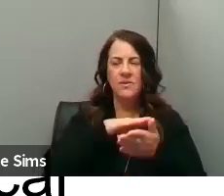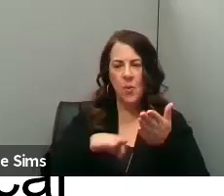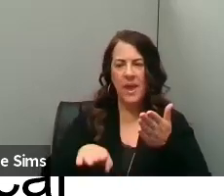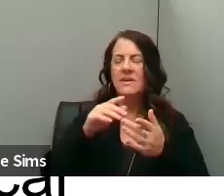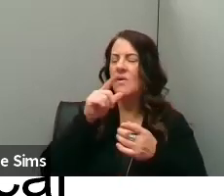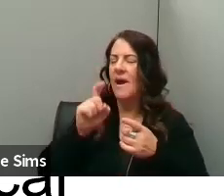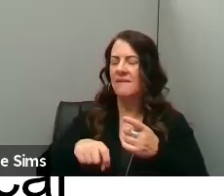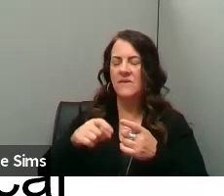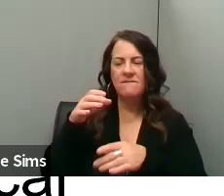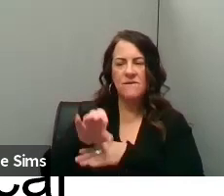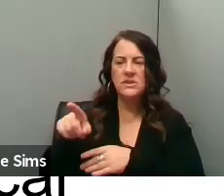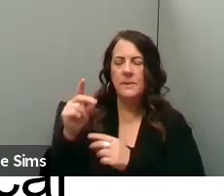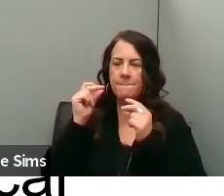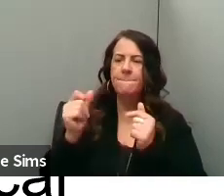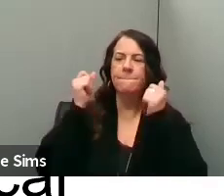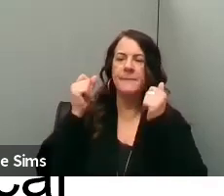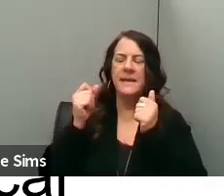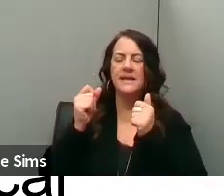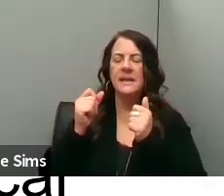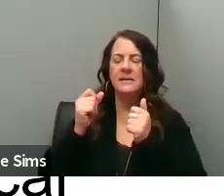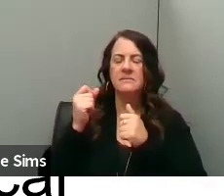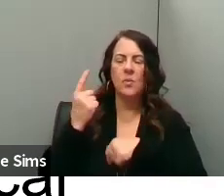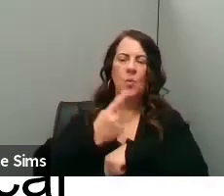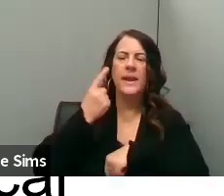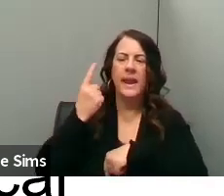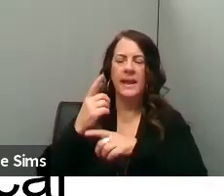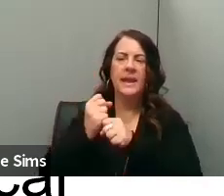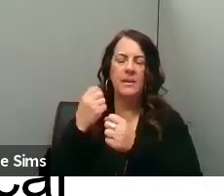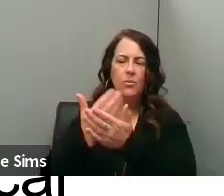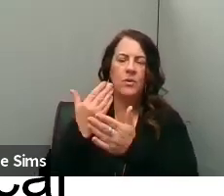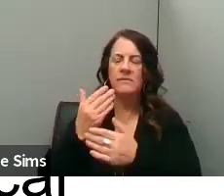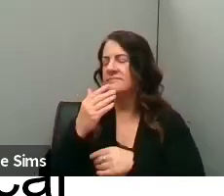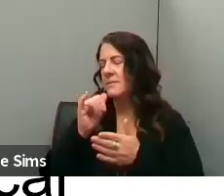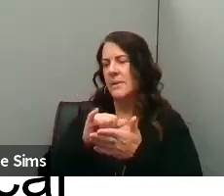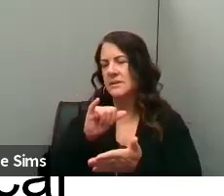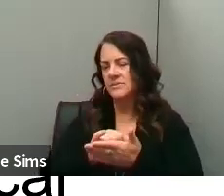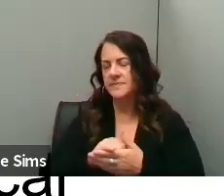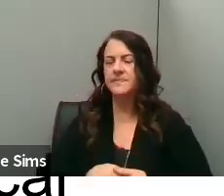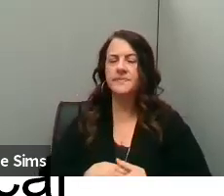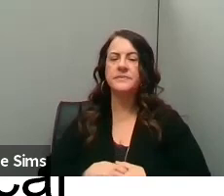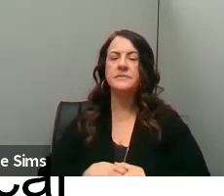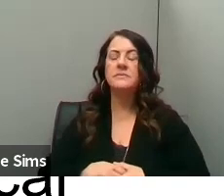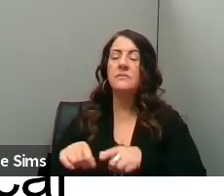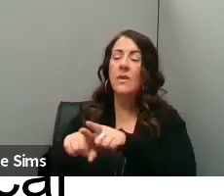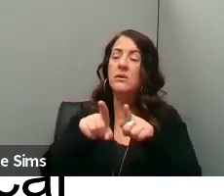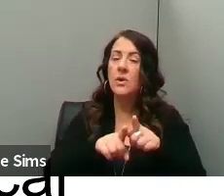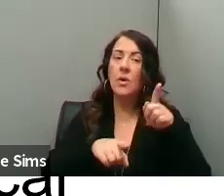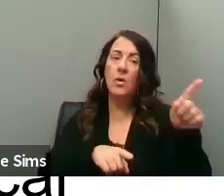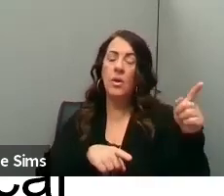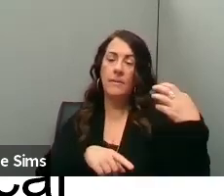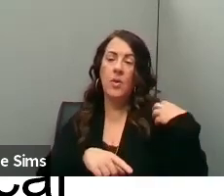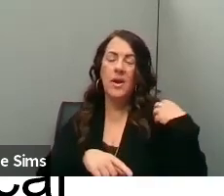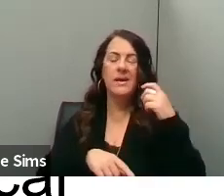requirement at this time. But also it's important to note that the employer may only